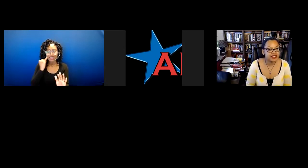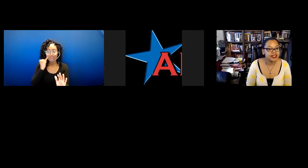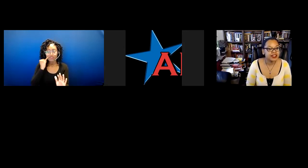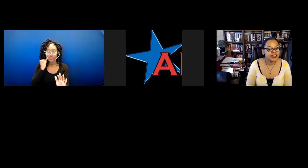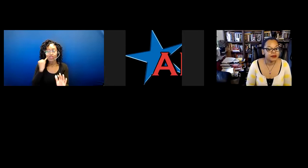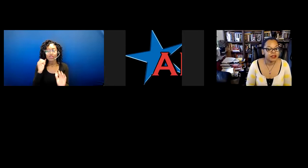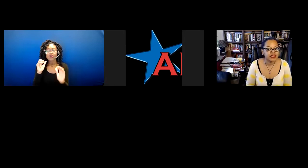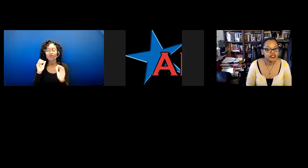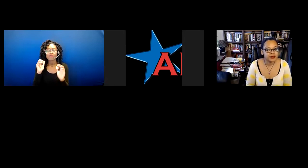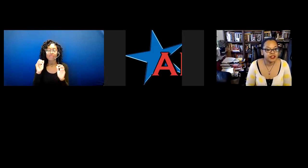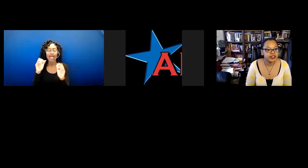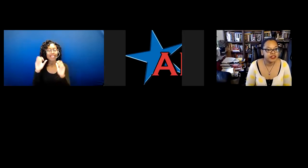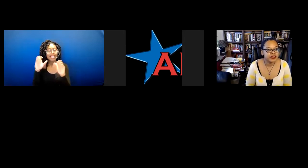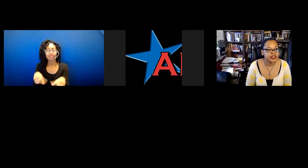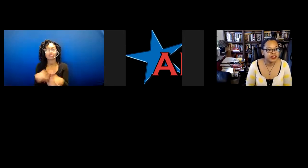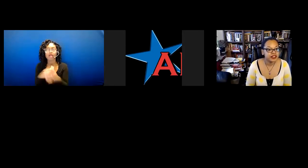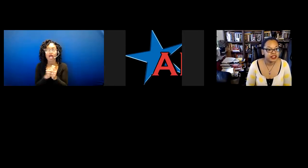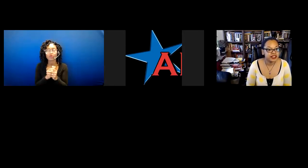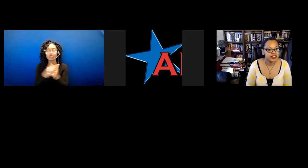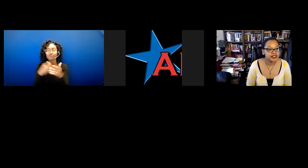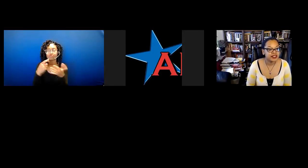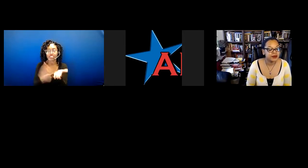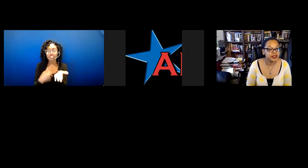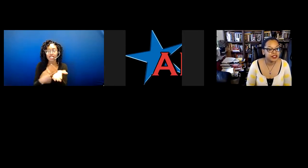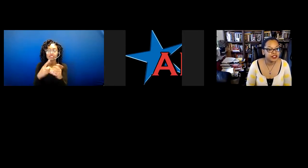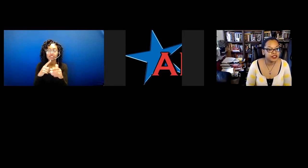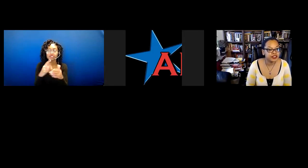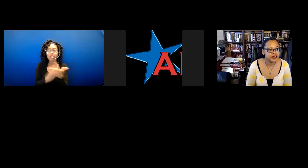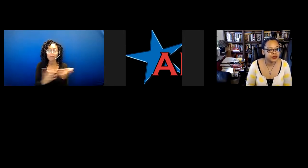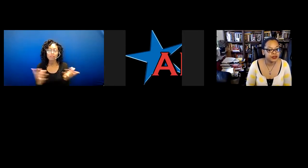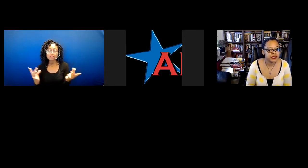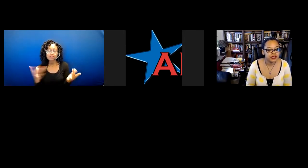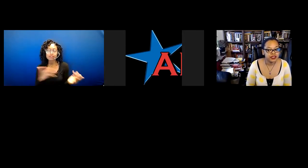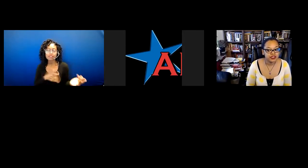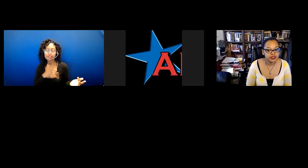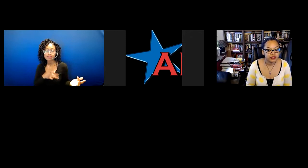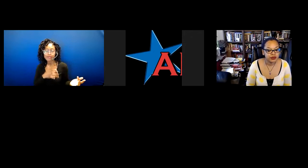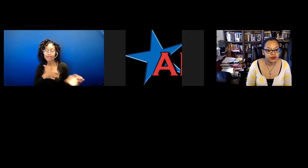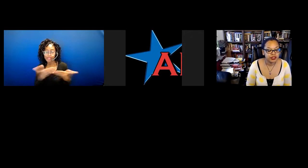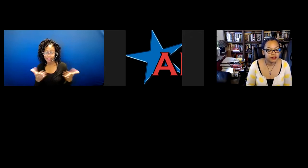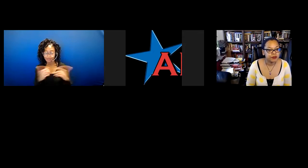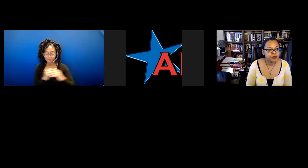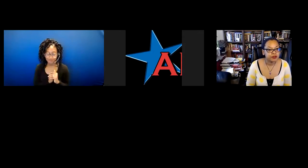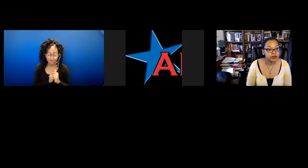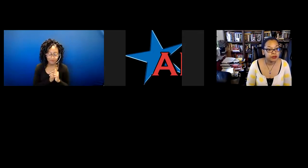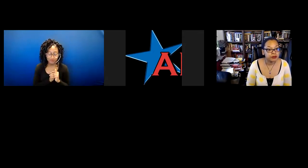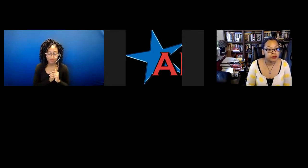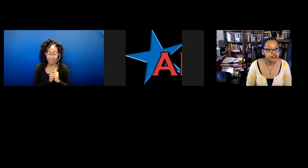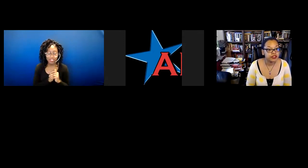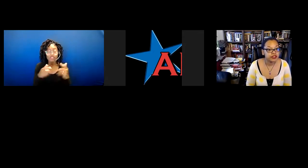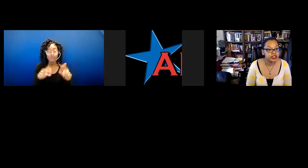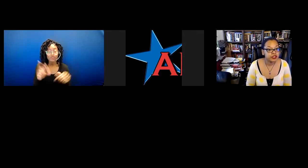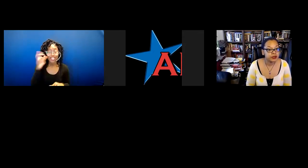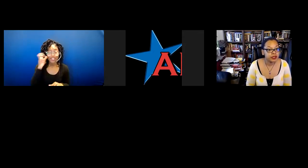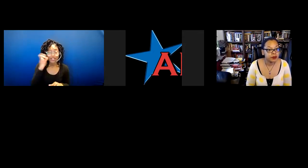then as you are hearing this, I really encourage you to drop some